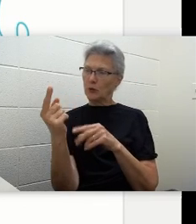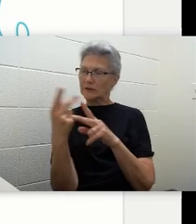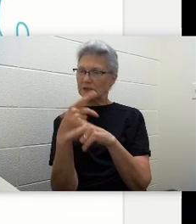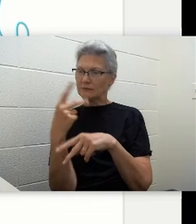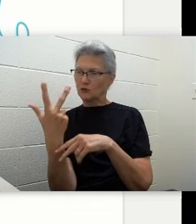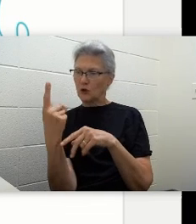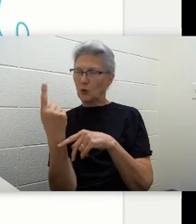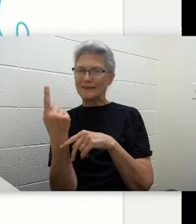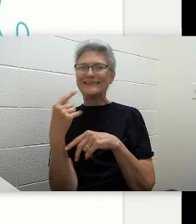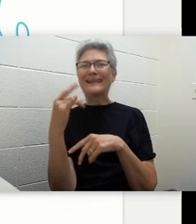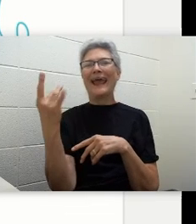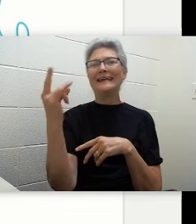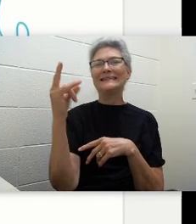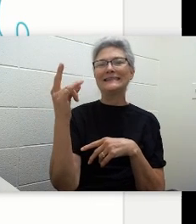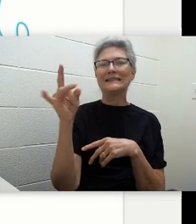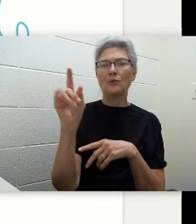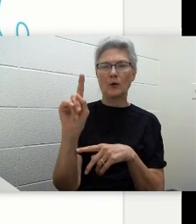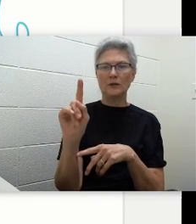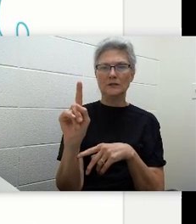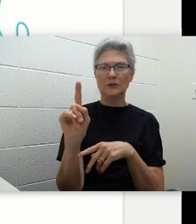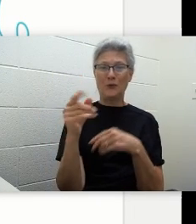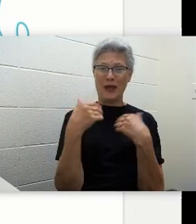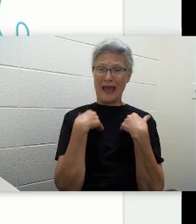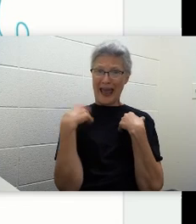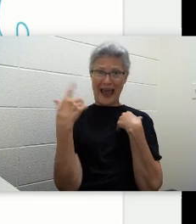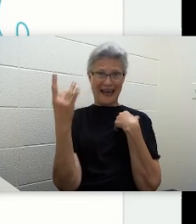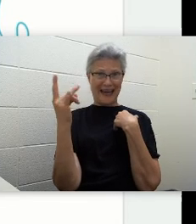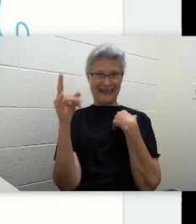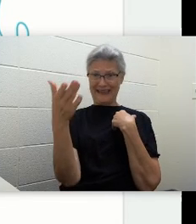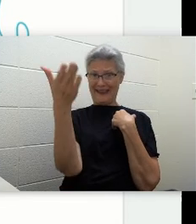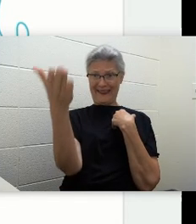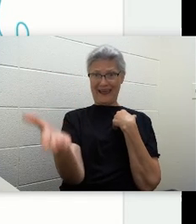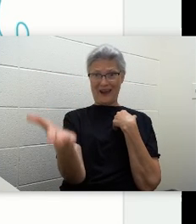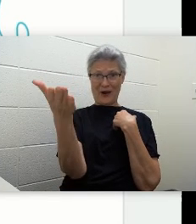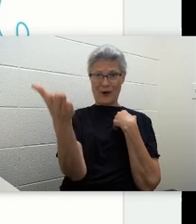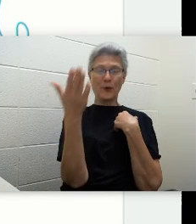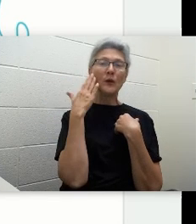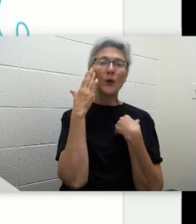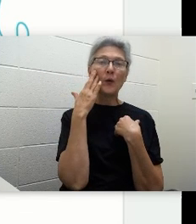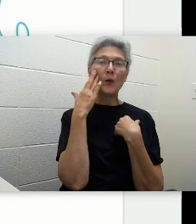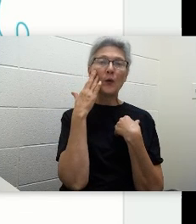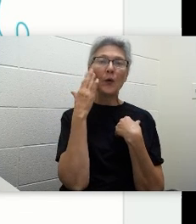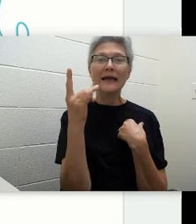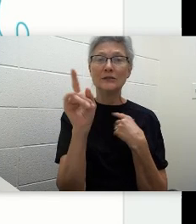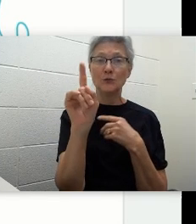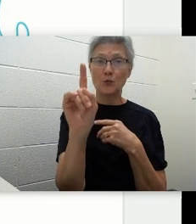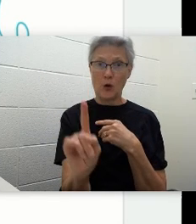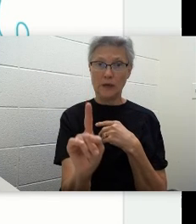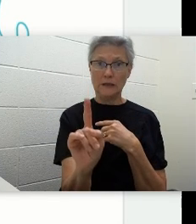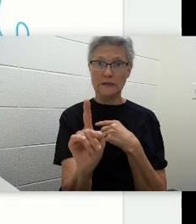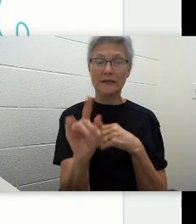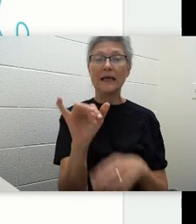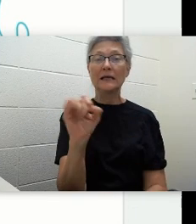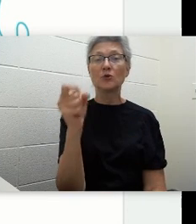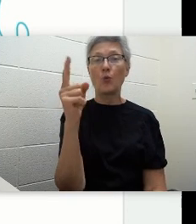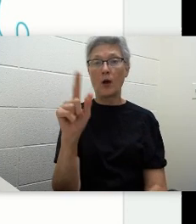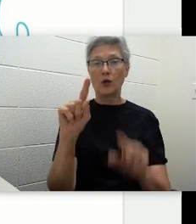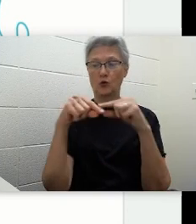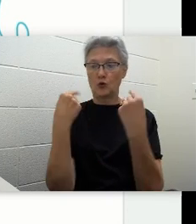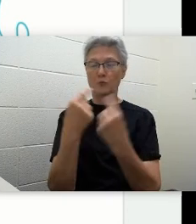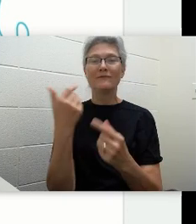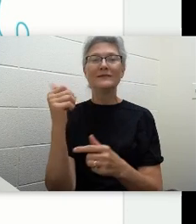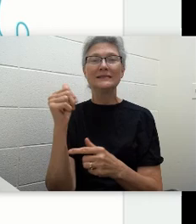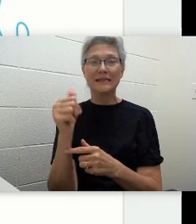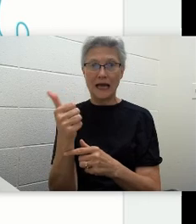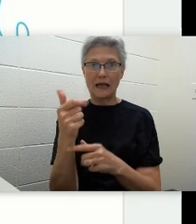is 18 ones. You guys, we had 18 ones here. We knew that 18 ones is one group of 10